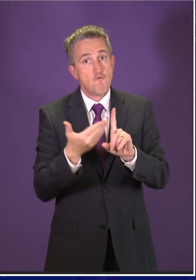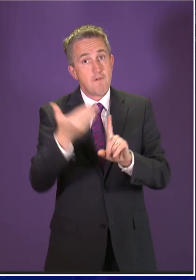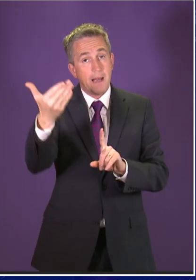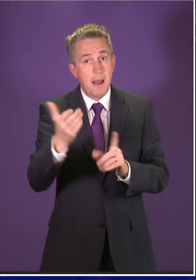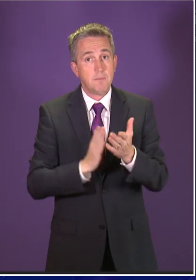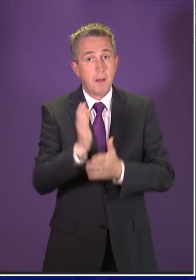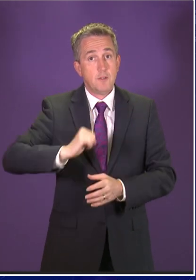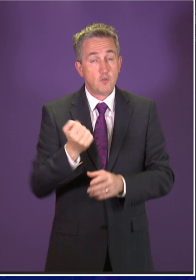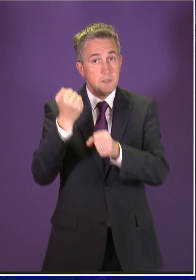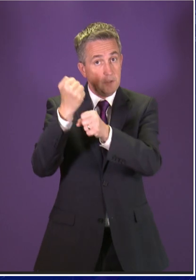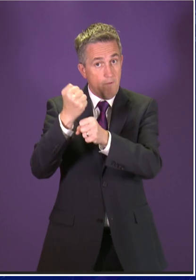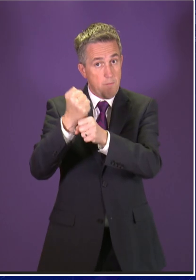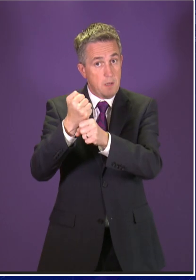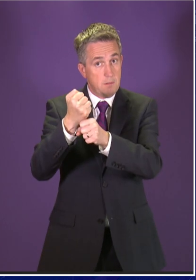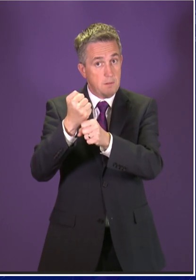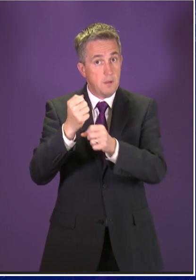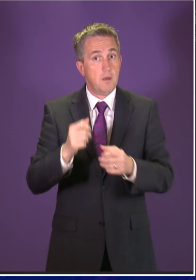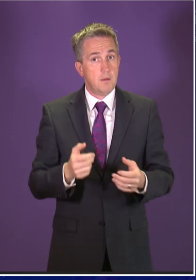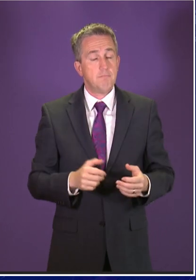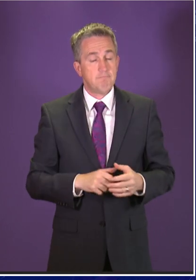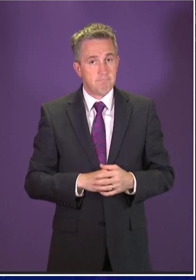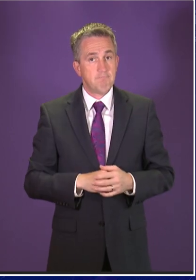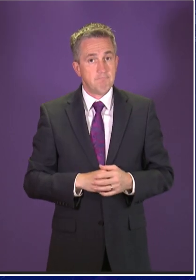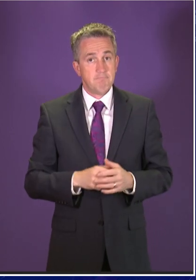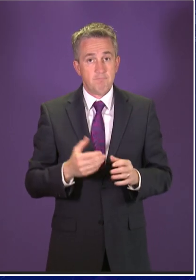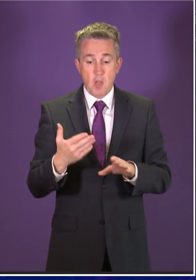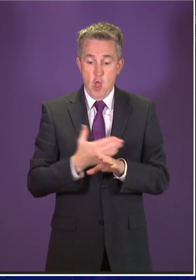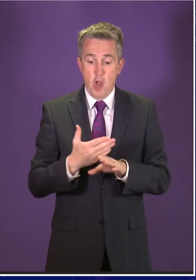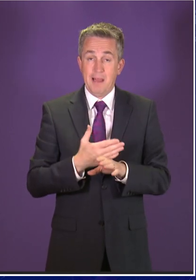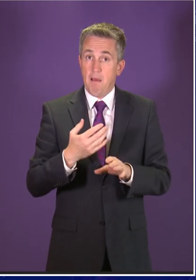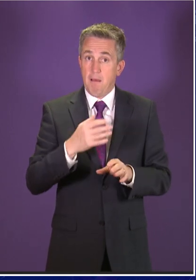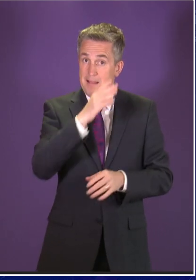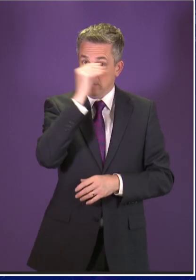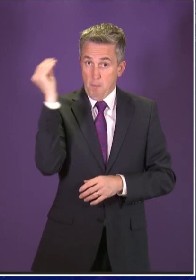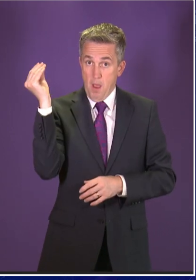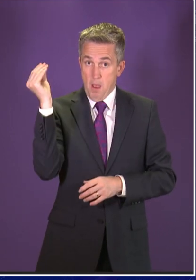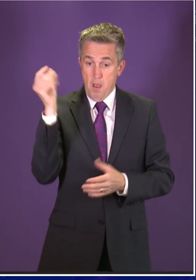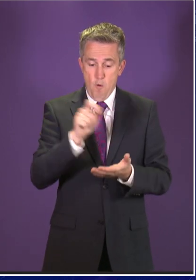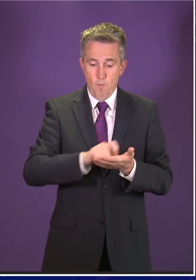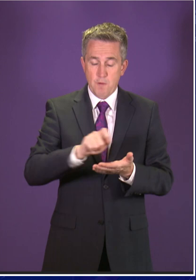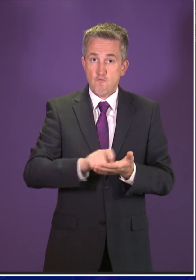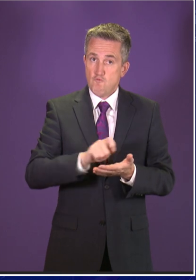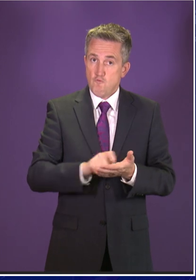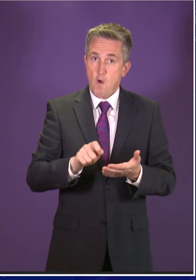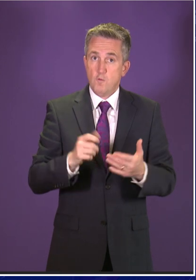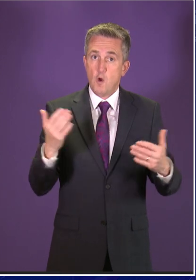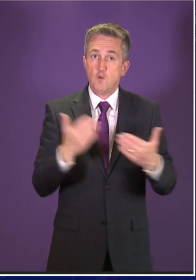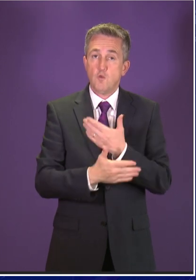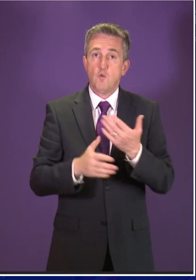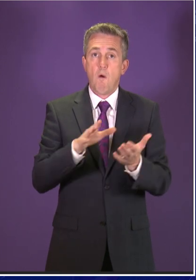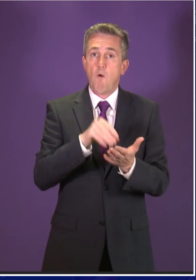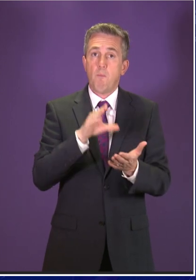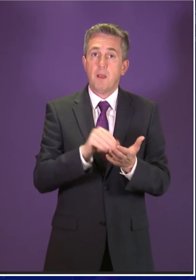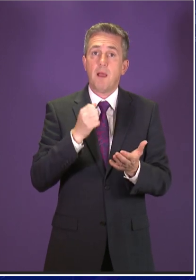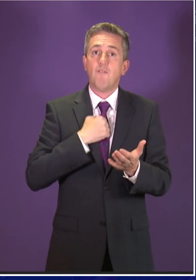Scottish Government in our policy making. Earlier this summer, we published a refreshed version of our